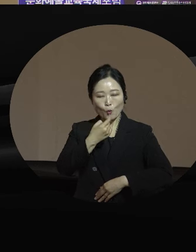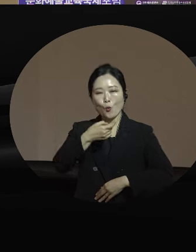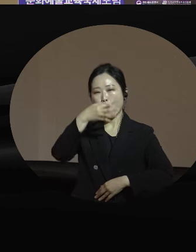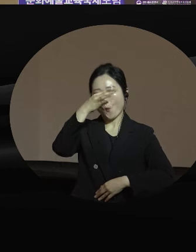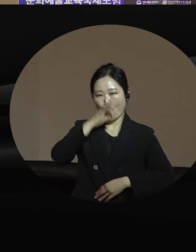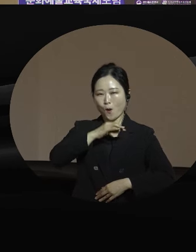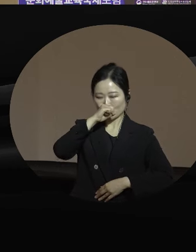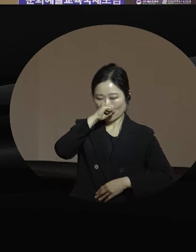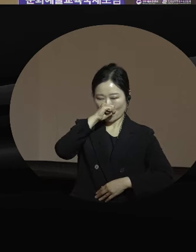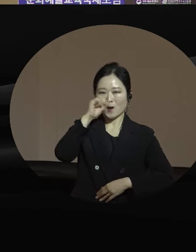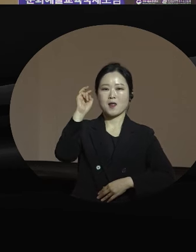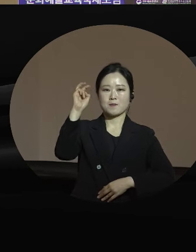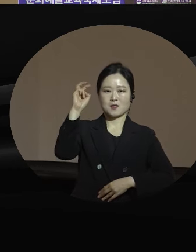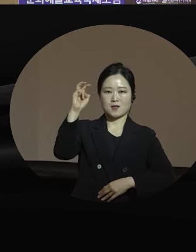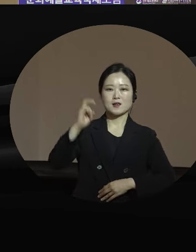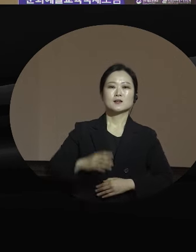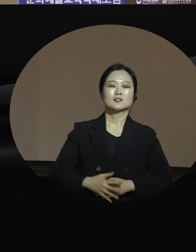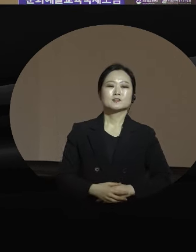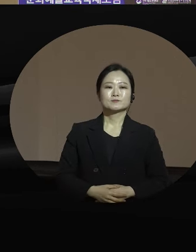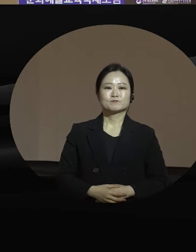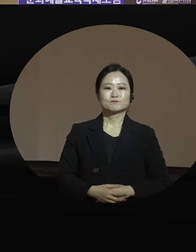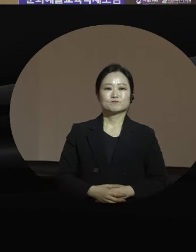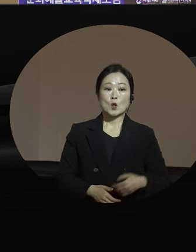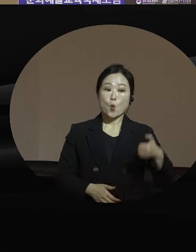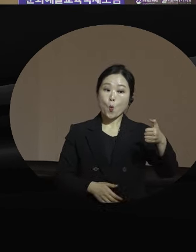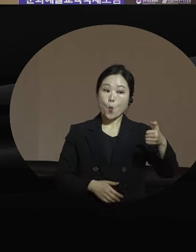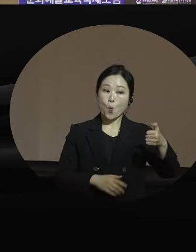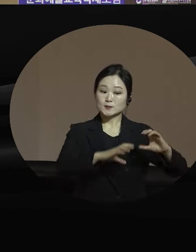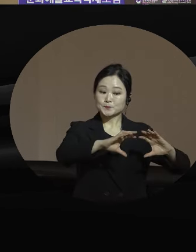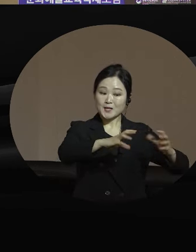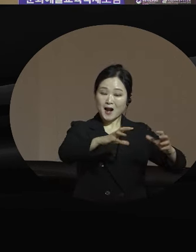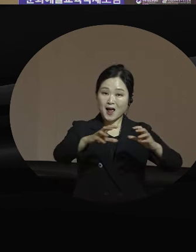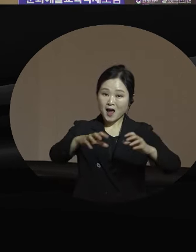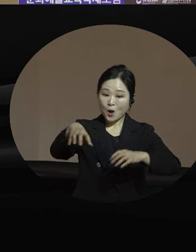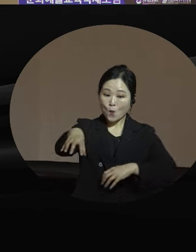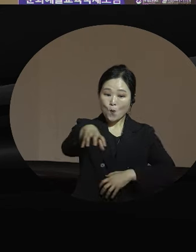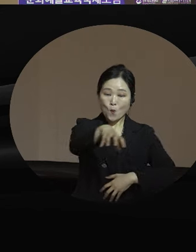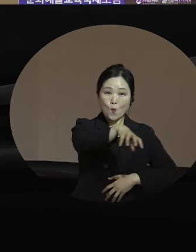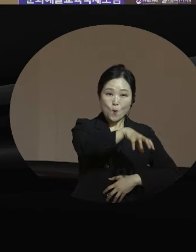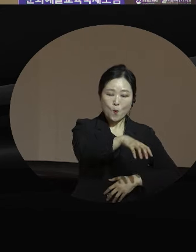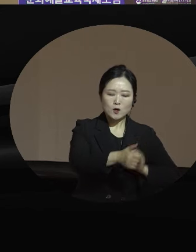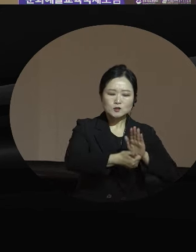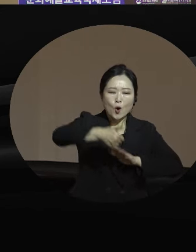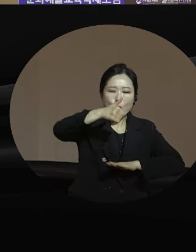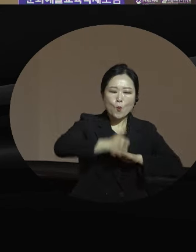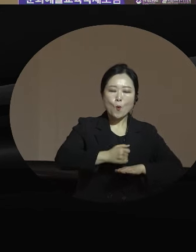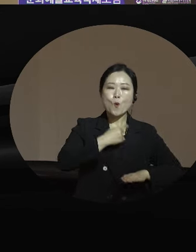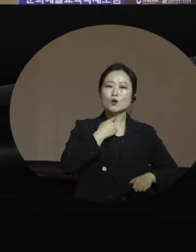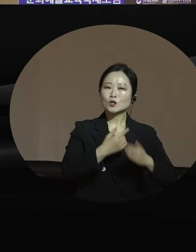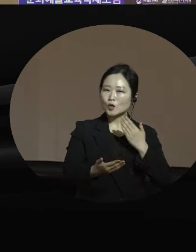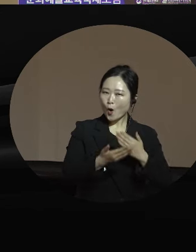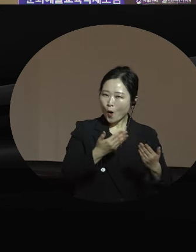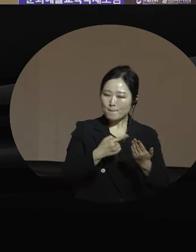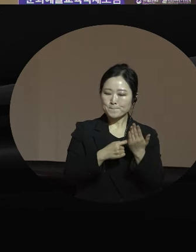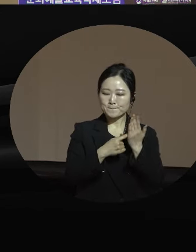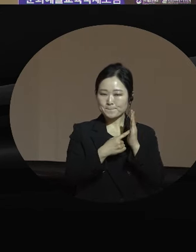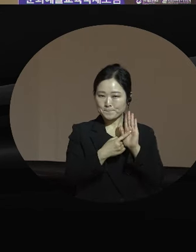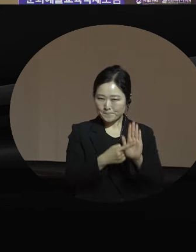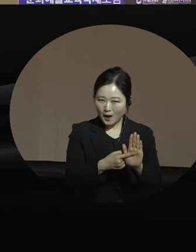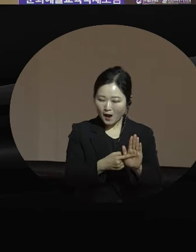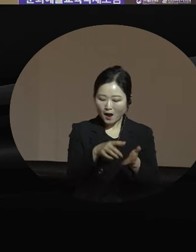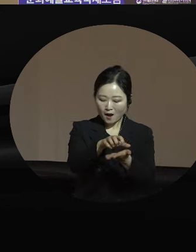are preparing to localize this experience, which is successfully implemented in more than 50